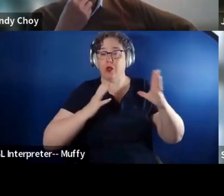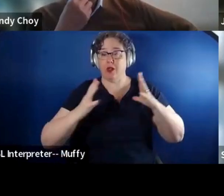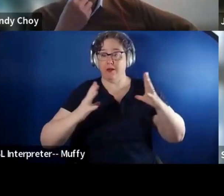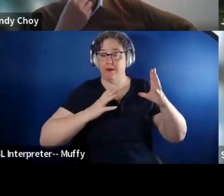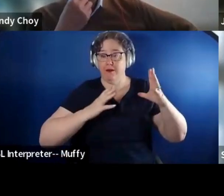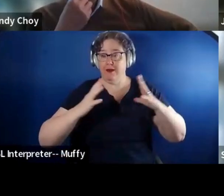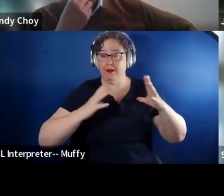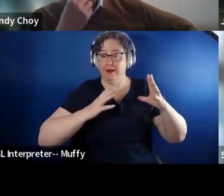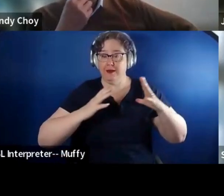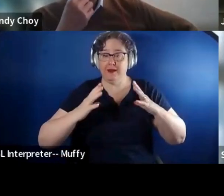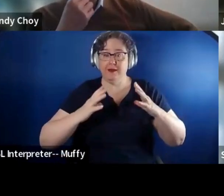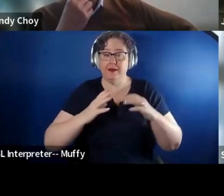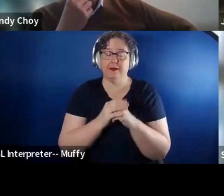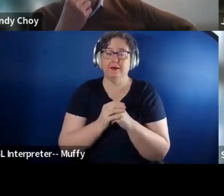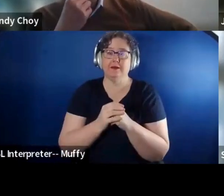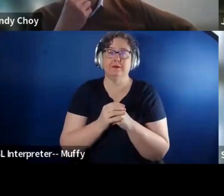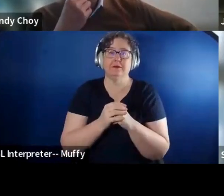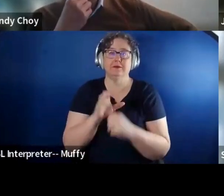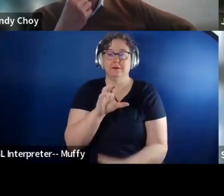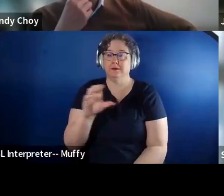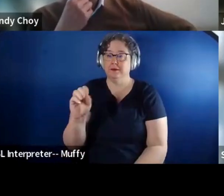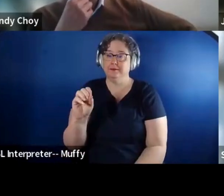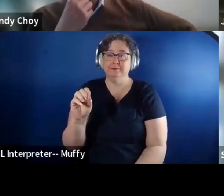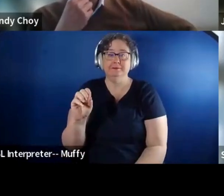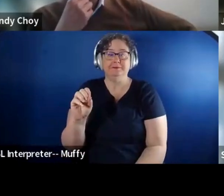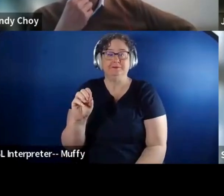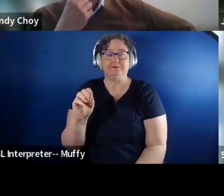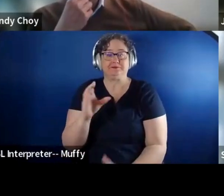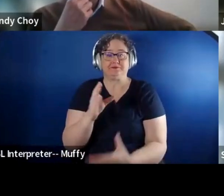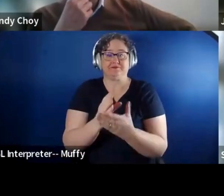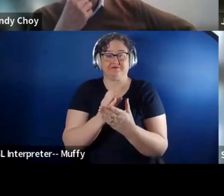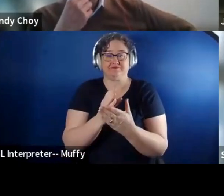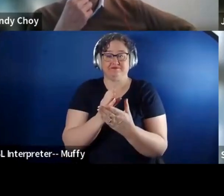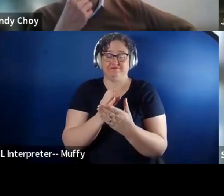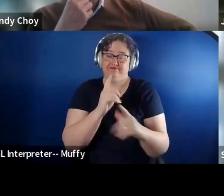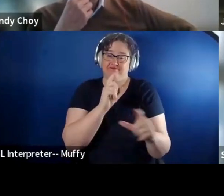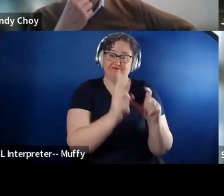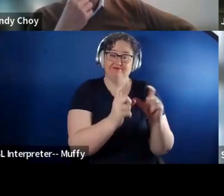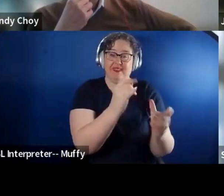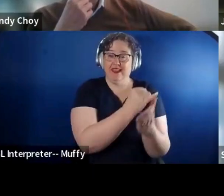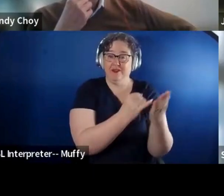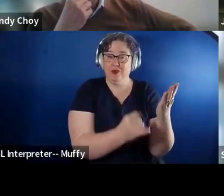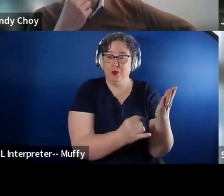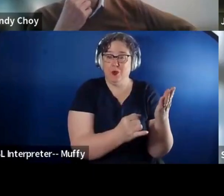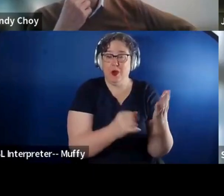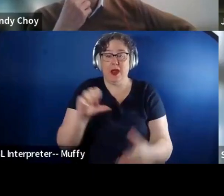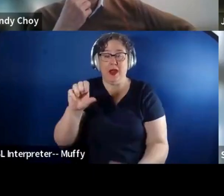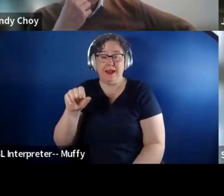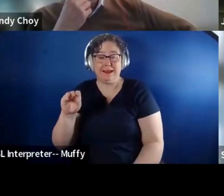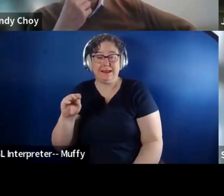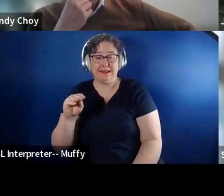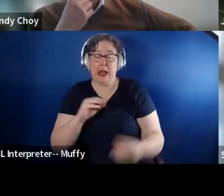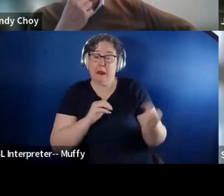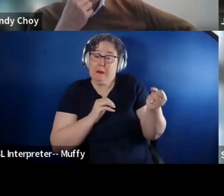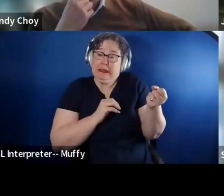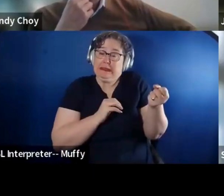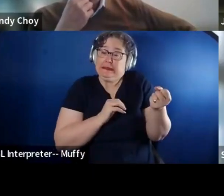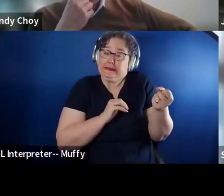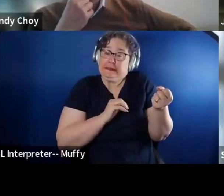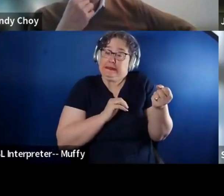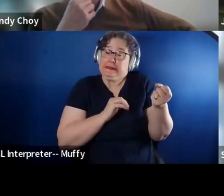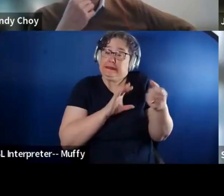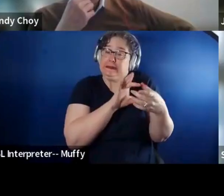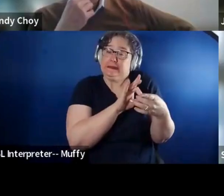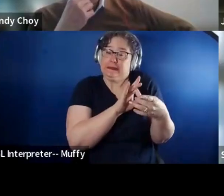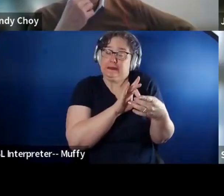And so it's a company that really has stopped giving to the arts. Sam has managed to hold on to it, I think, because we get